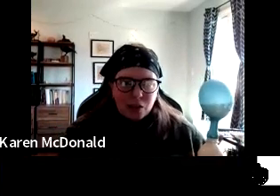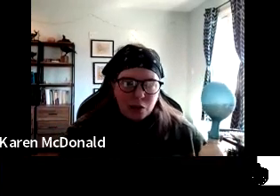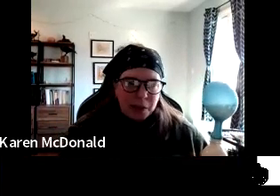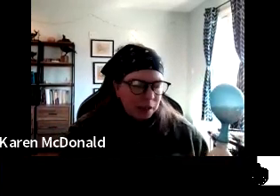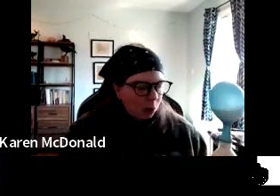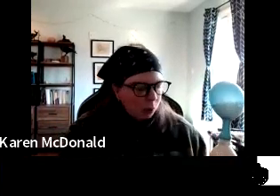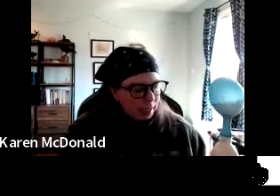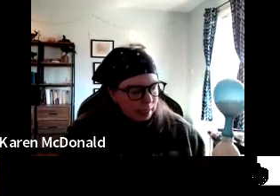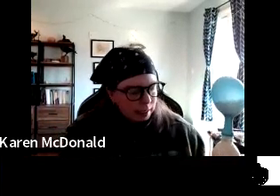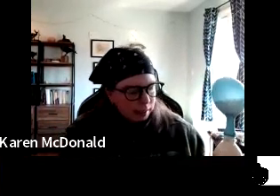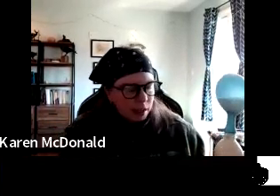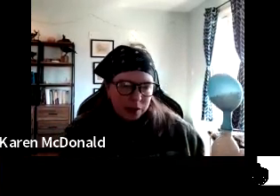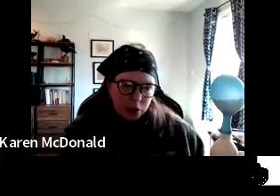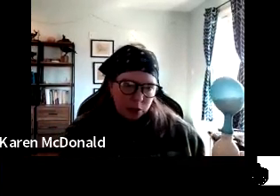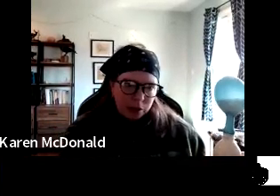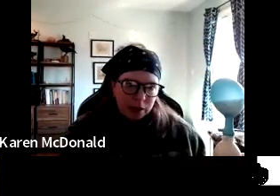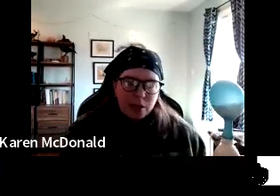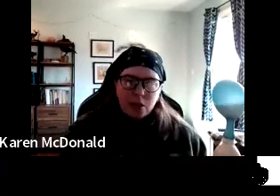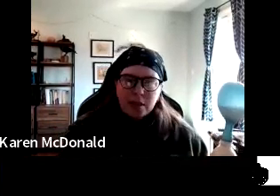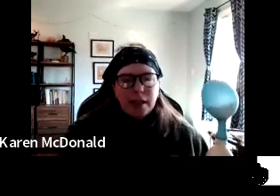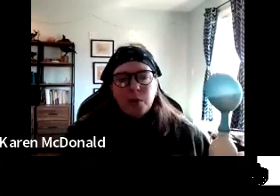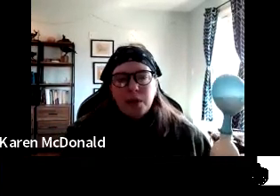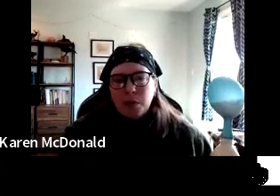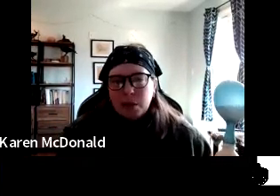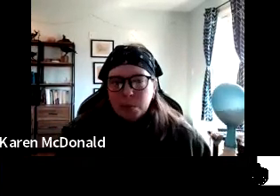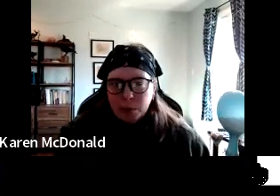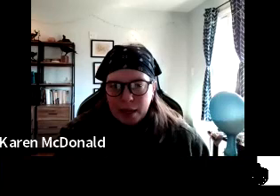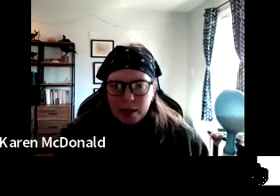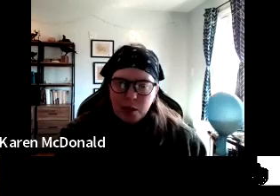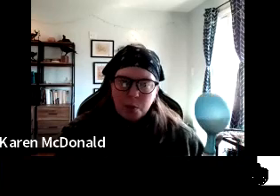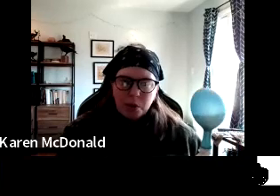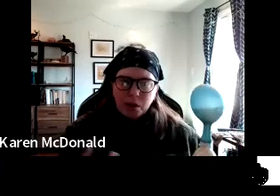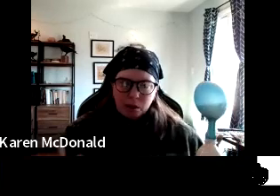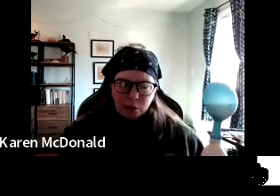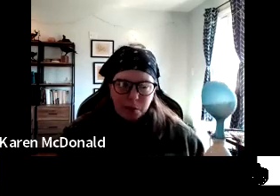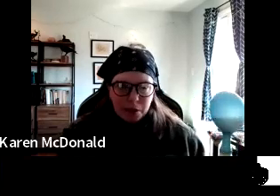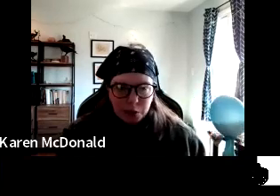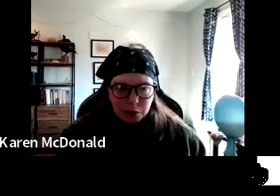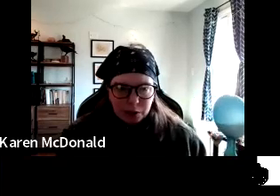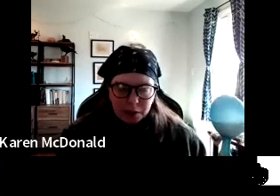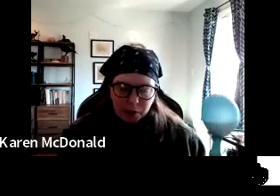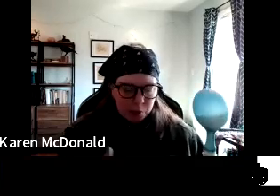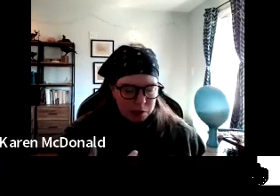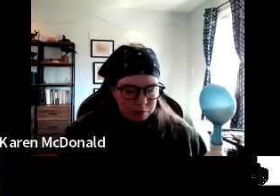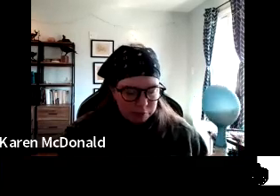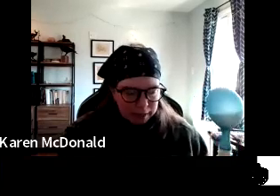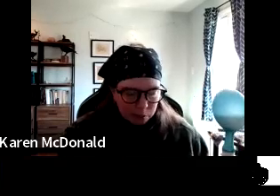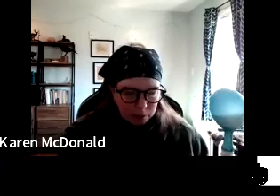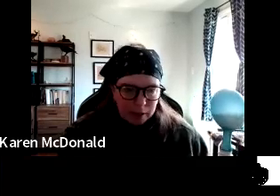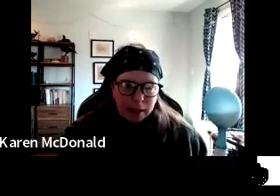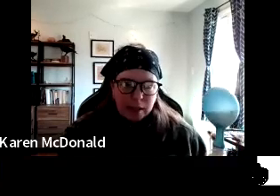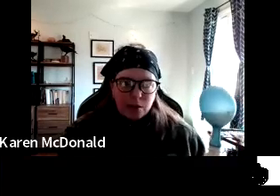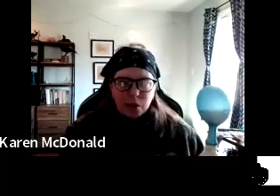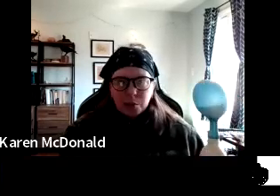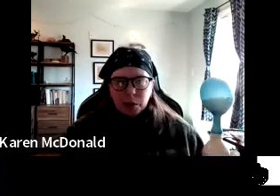is consuming or eating the sugar, just like when you make bread, you put a little bit of sugar, you might put some